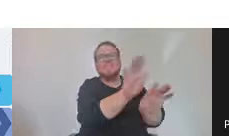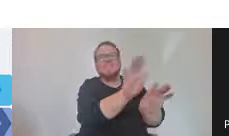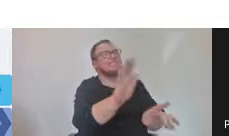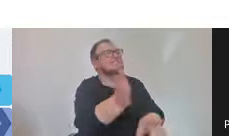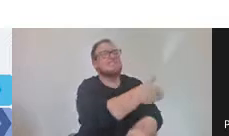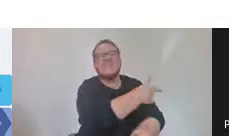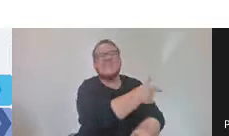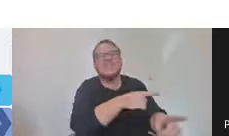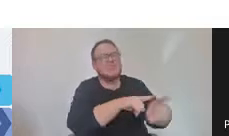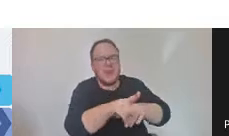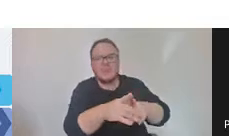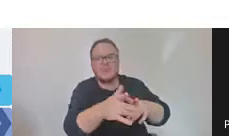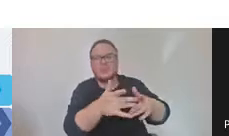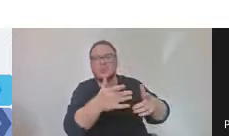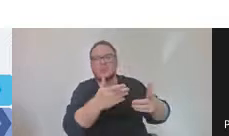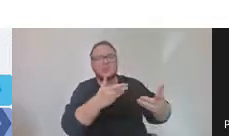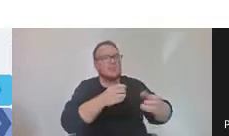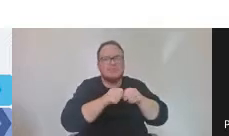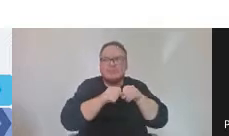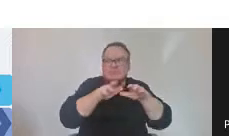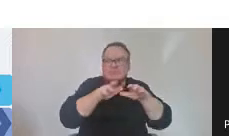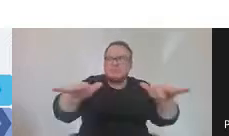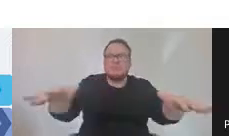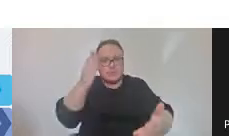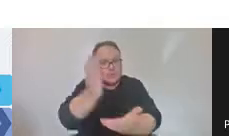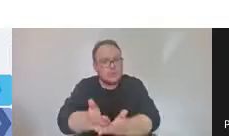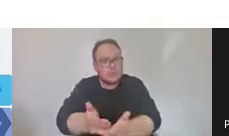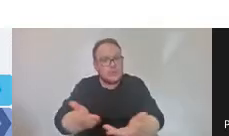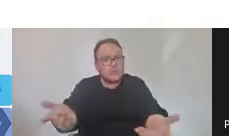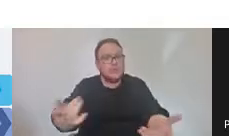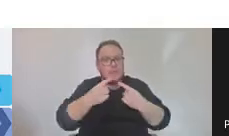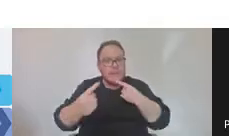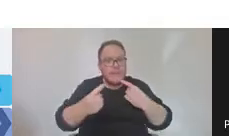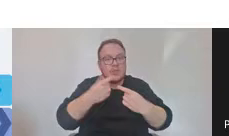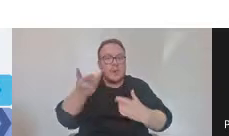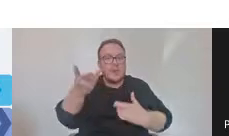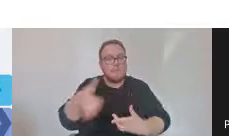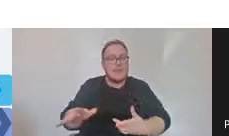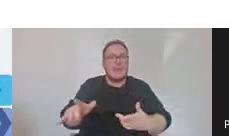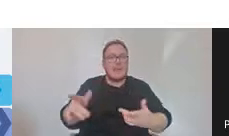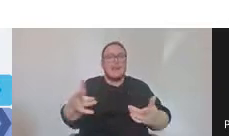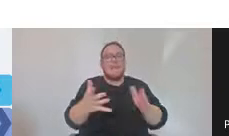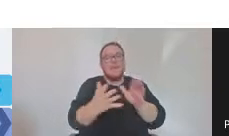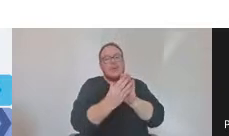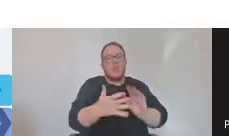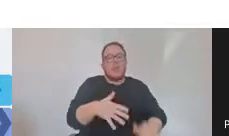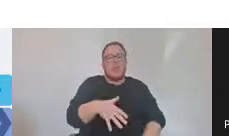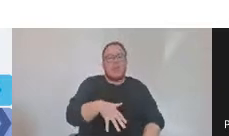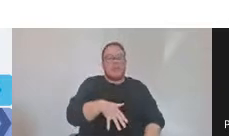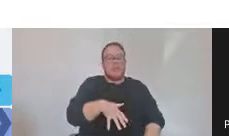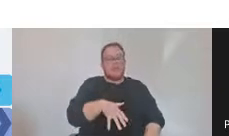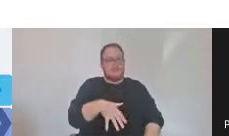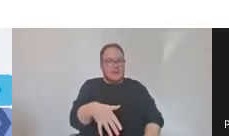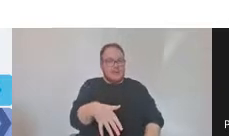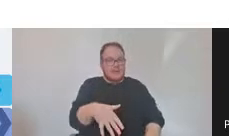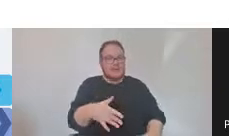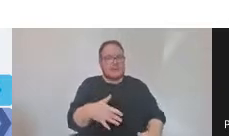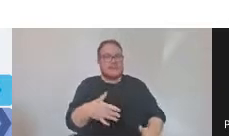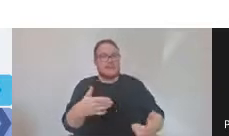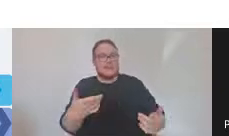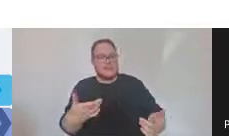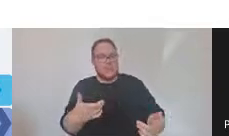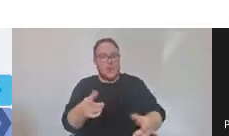our local media outlets. We've had targeted campaigns for pregnancy, fertility, younger age cohorts,